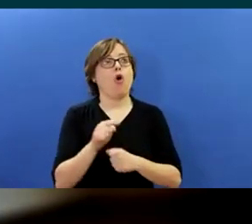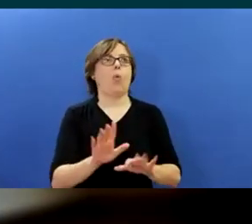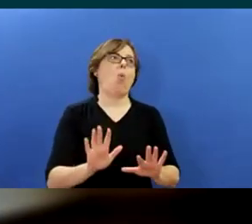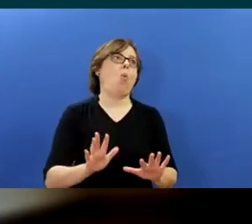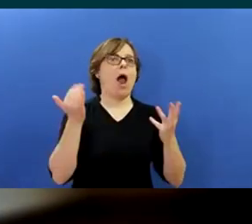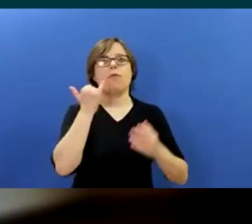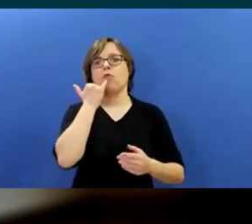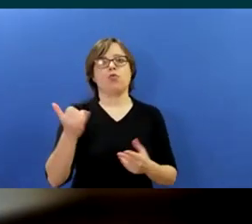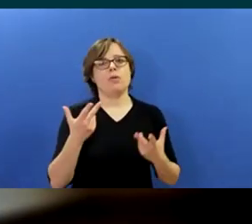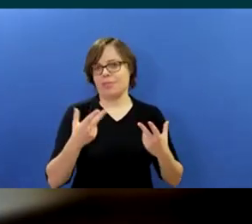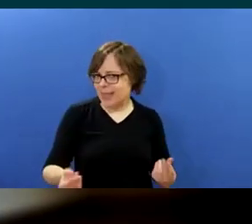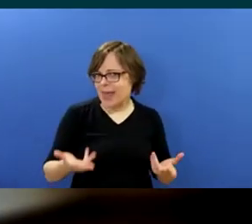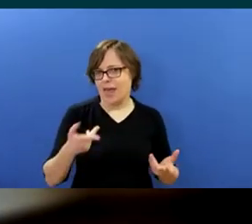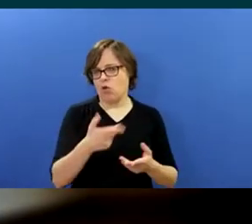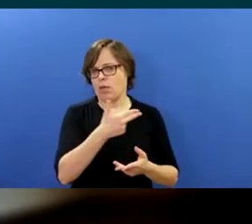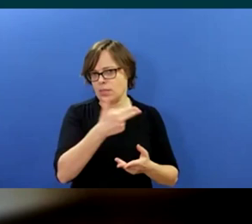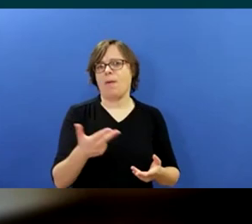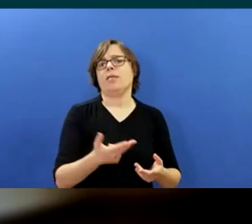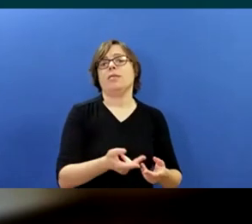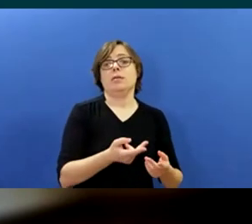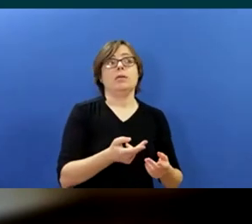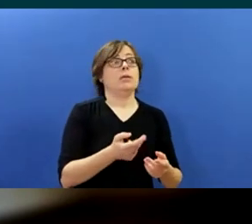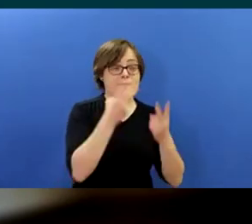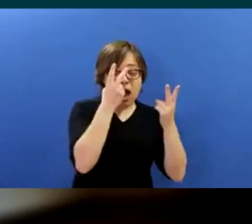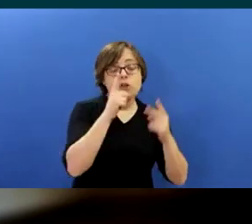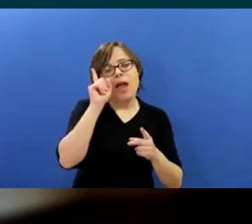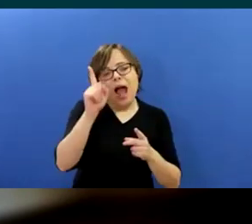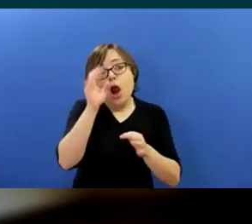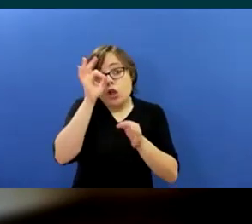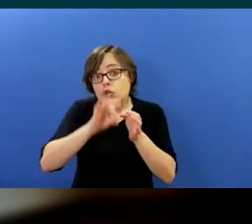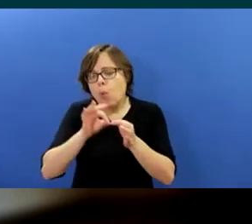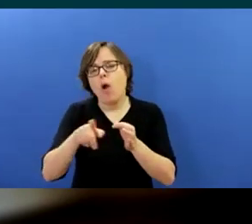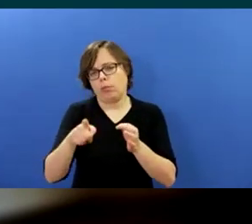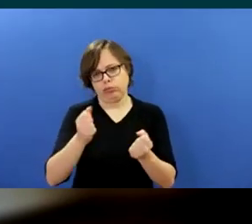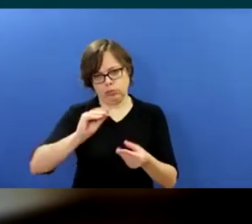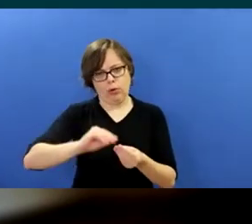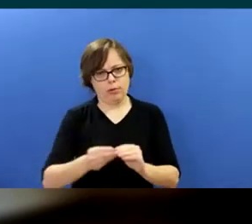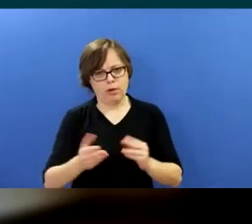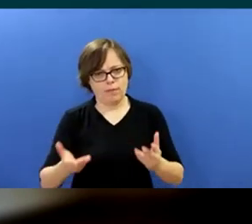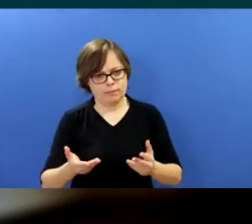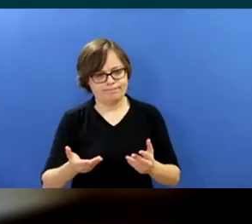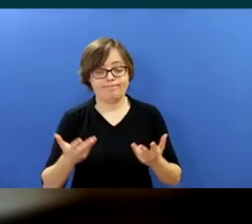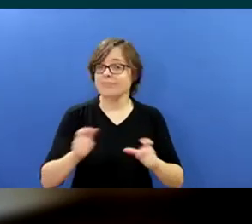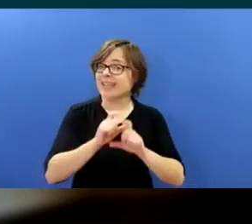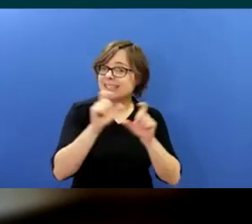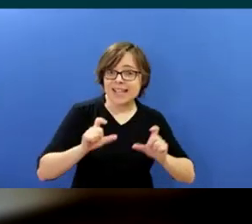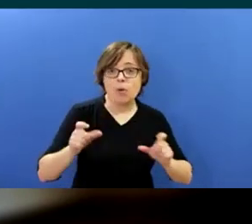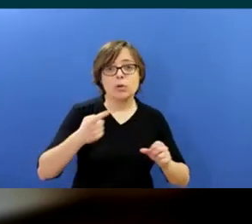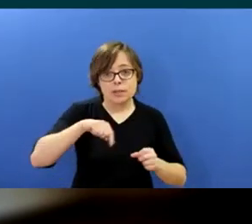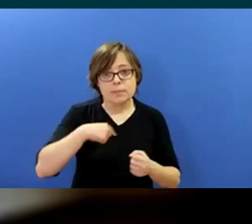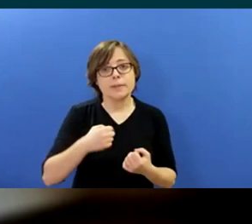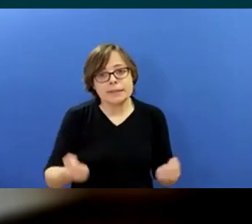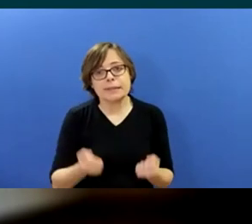endeavor, and we're still on a journey to kind of get better